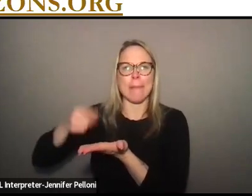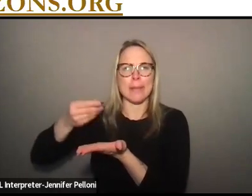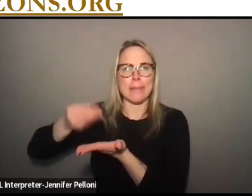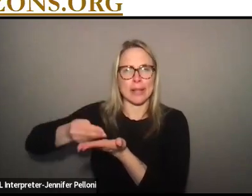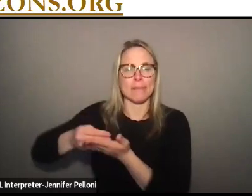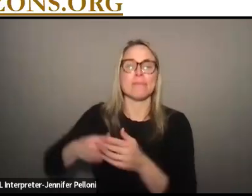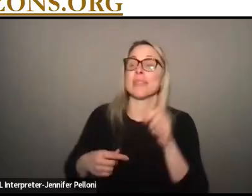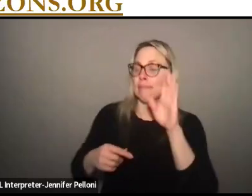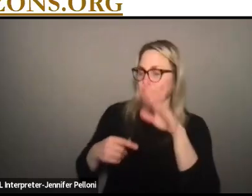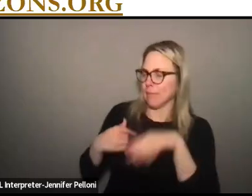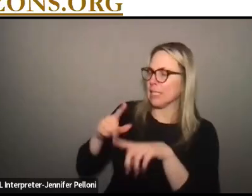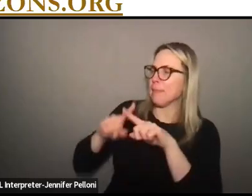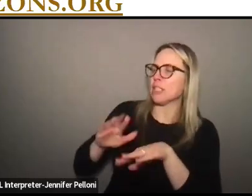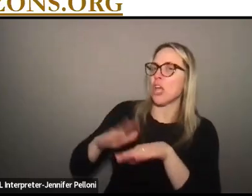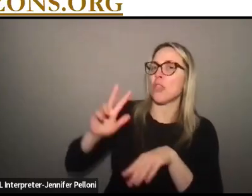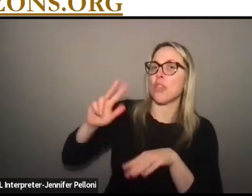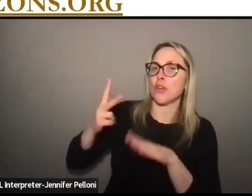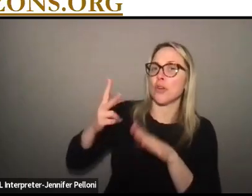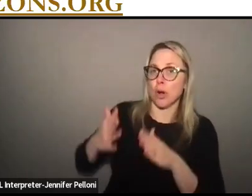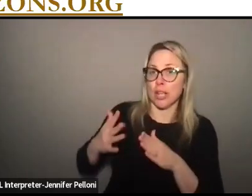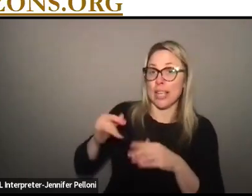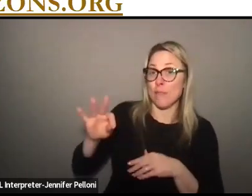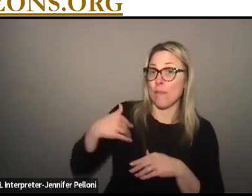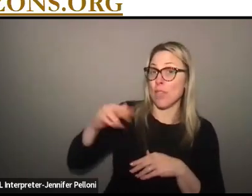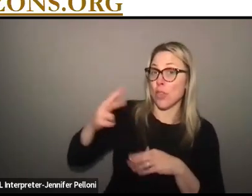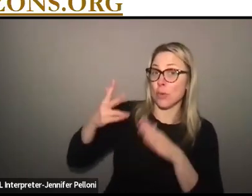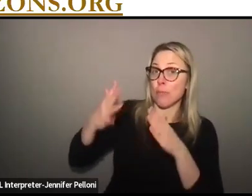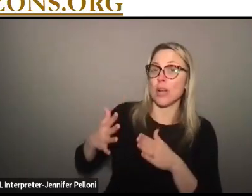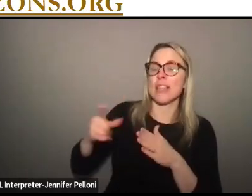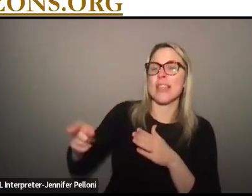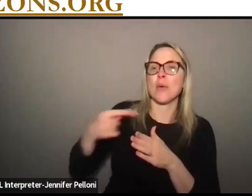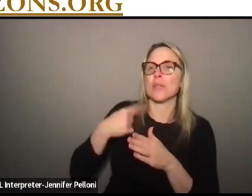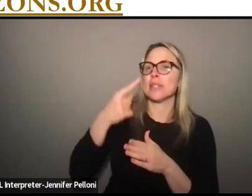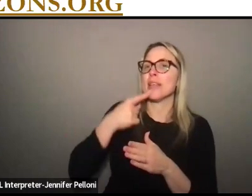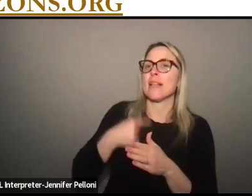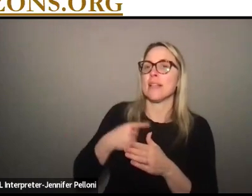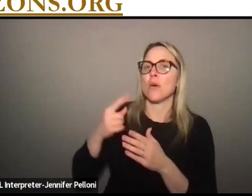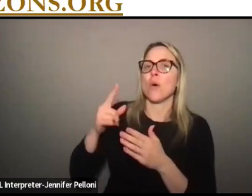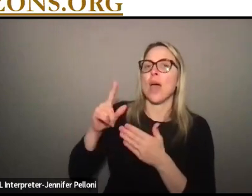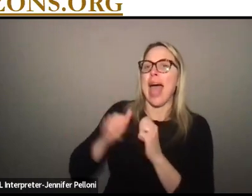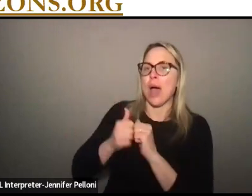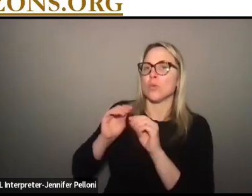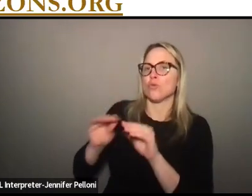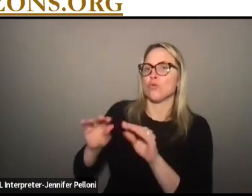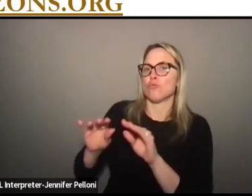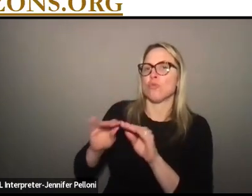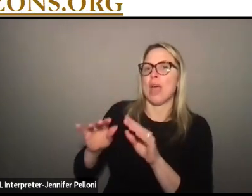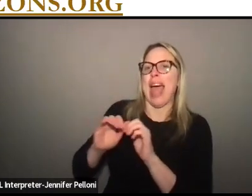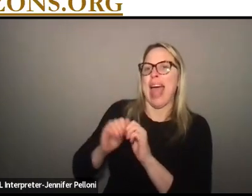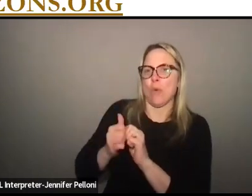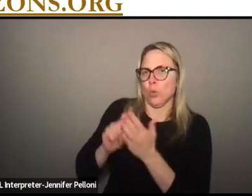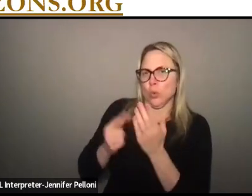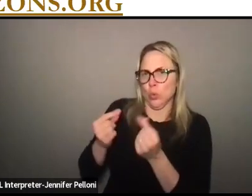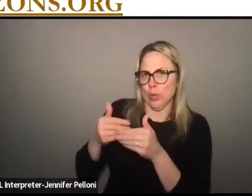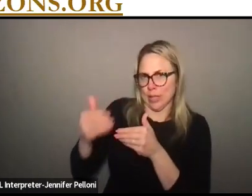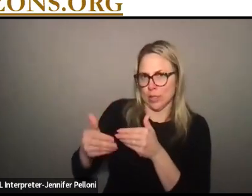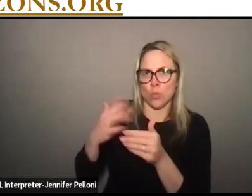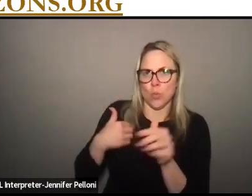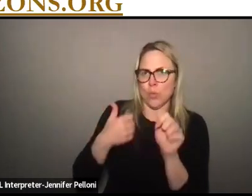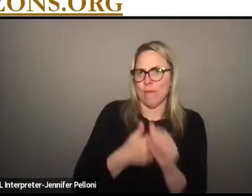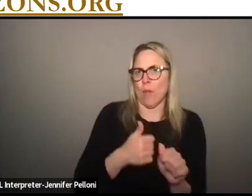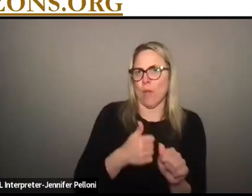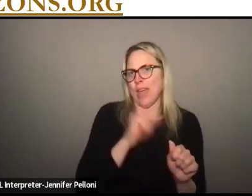third party, you tell us how you want the remaining disbursements to be made, and we follow